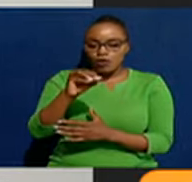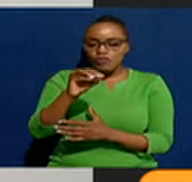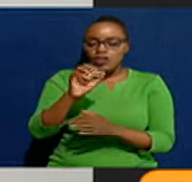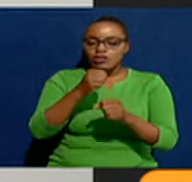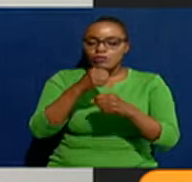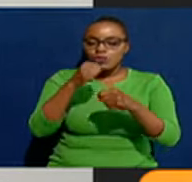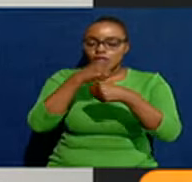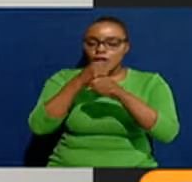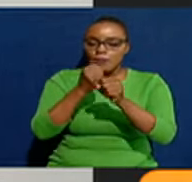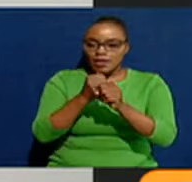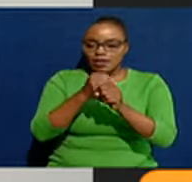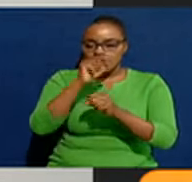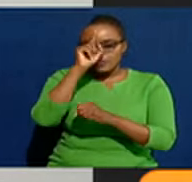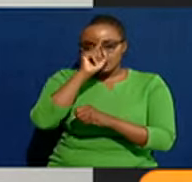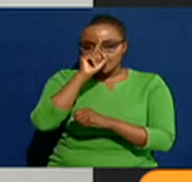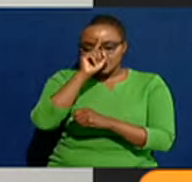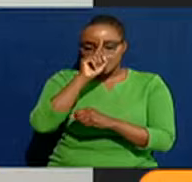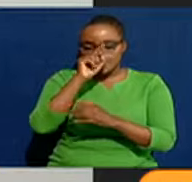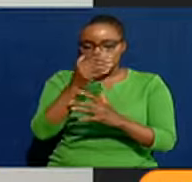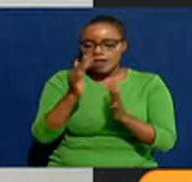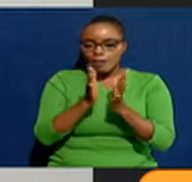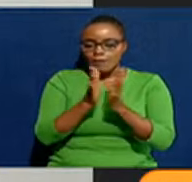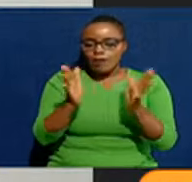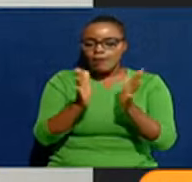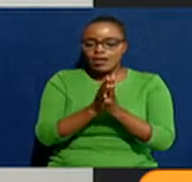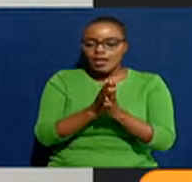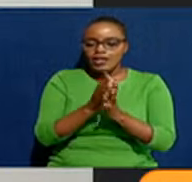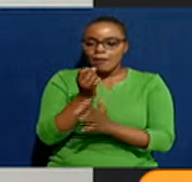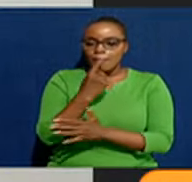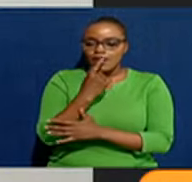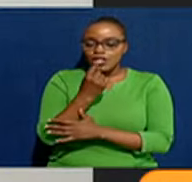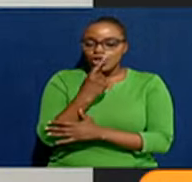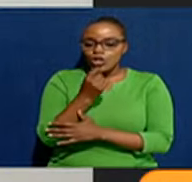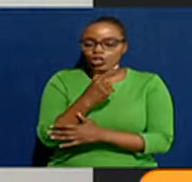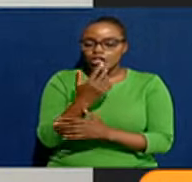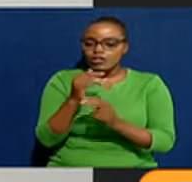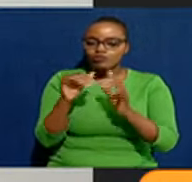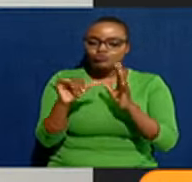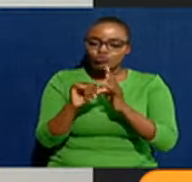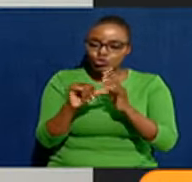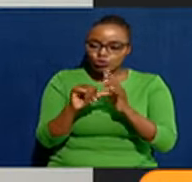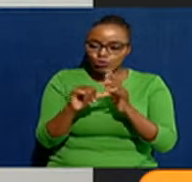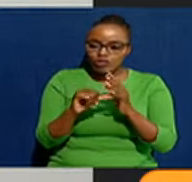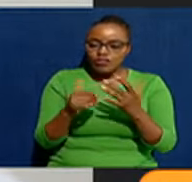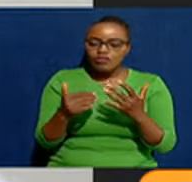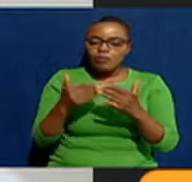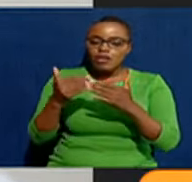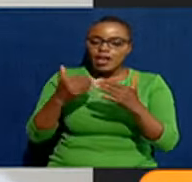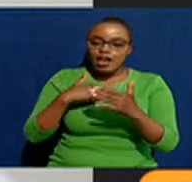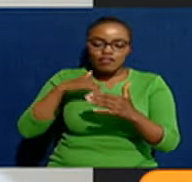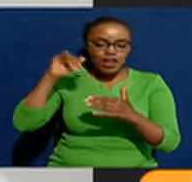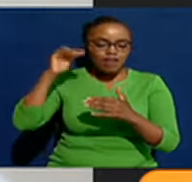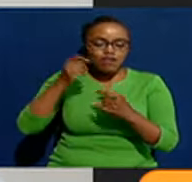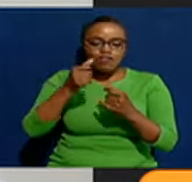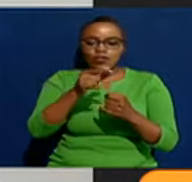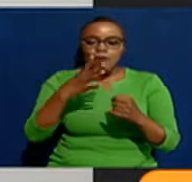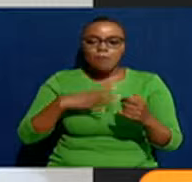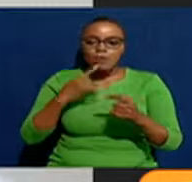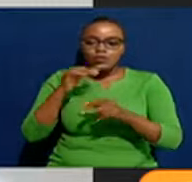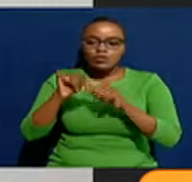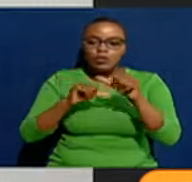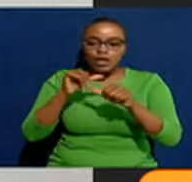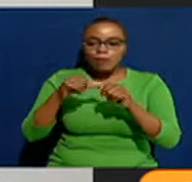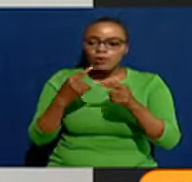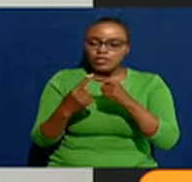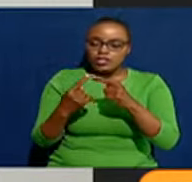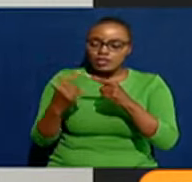cause serious public and medical issues? I have heard several people talking about some